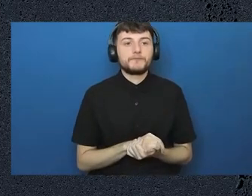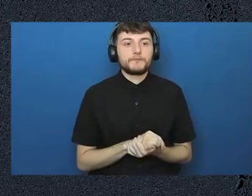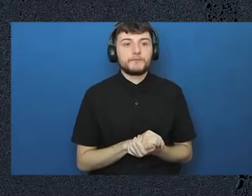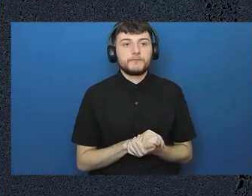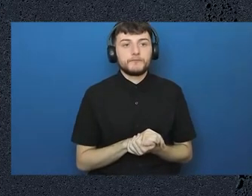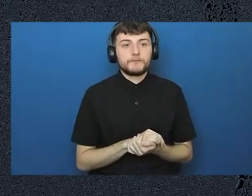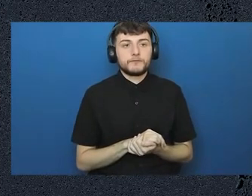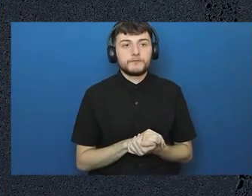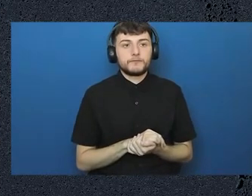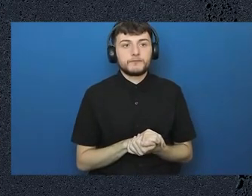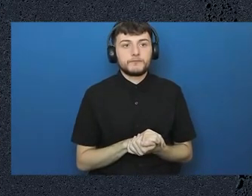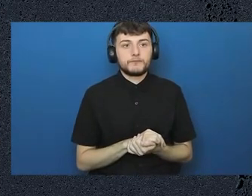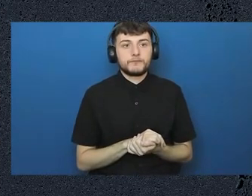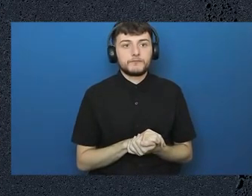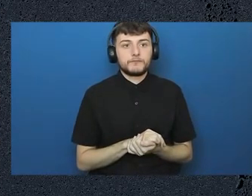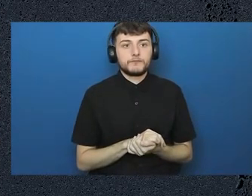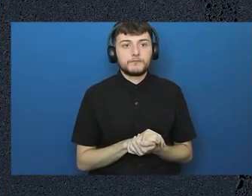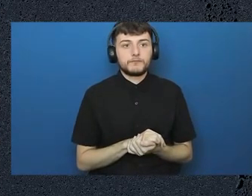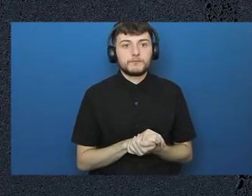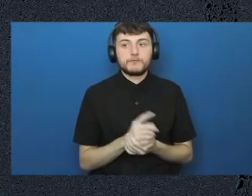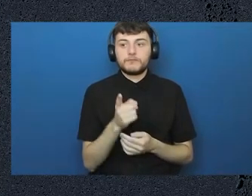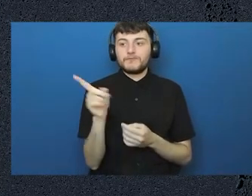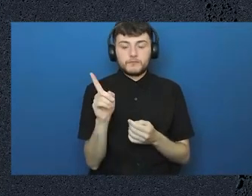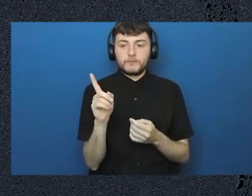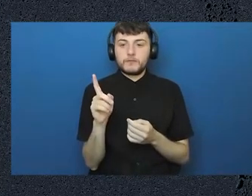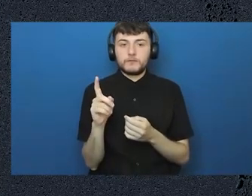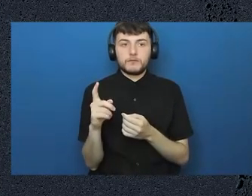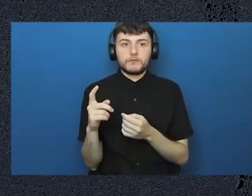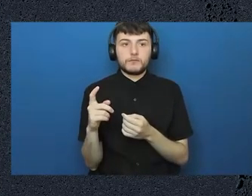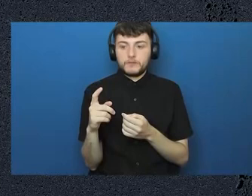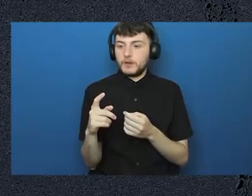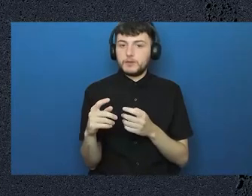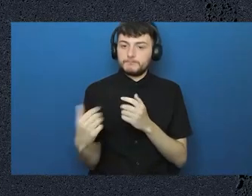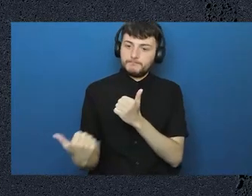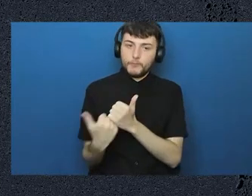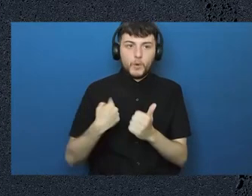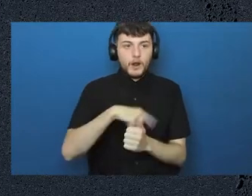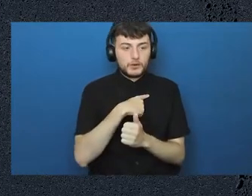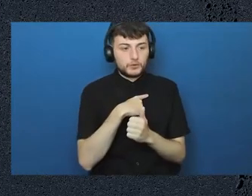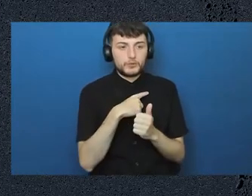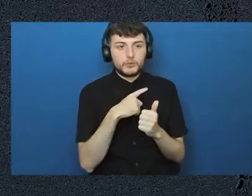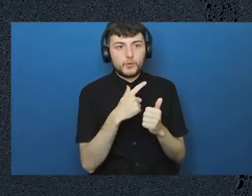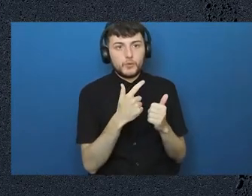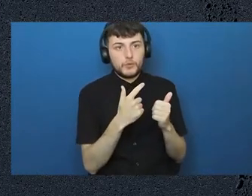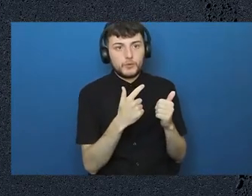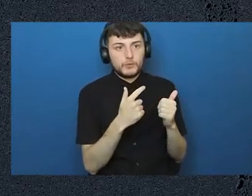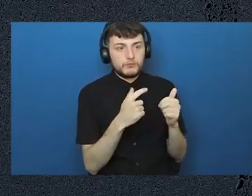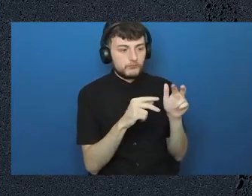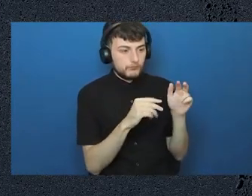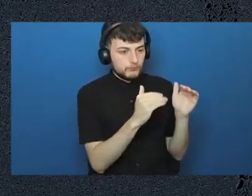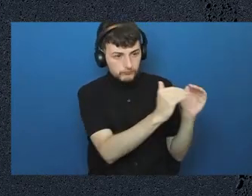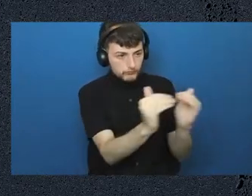us on the journey of taking an equitable approach to peer review. So we often, you know, have a